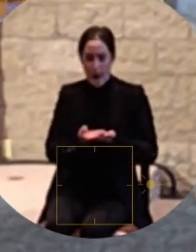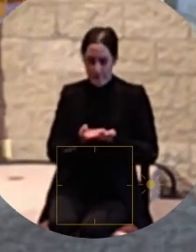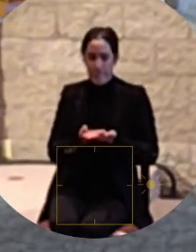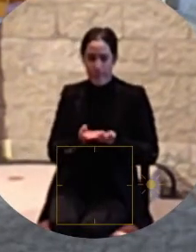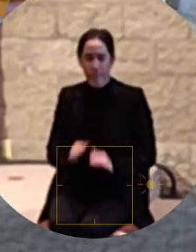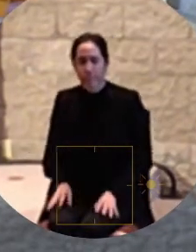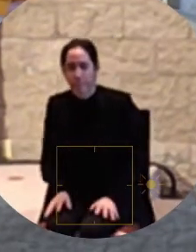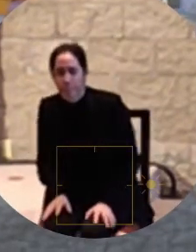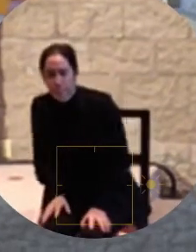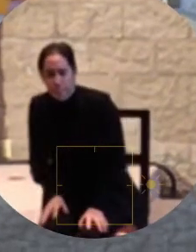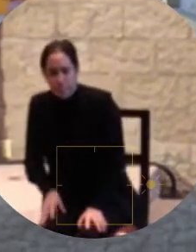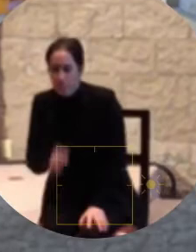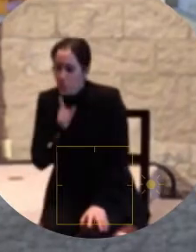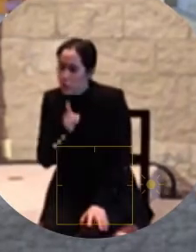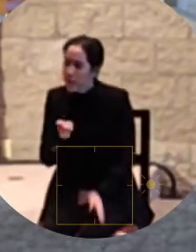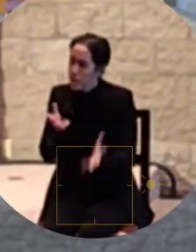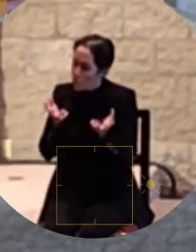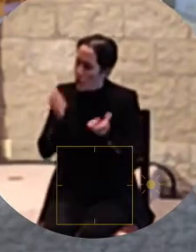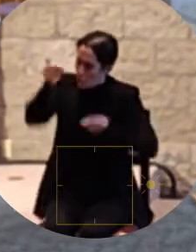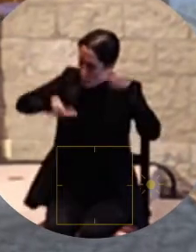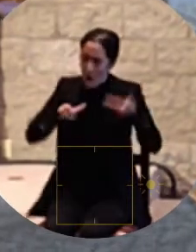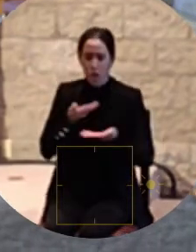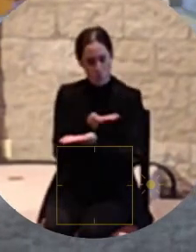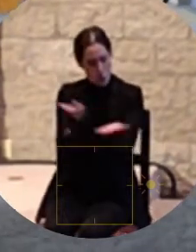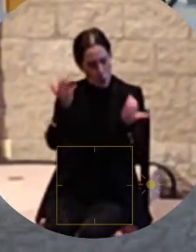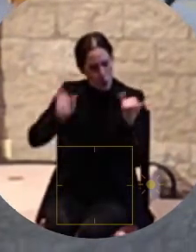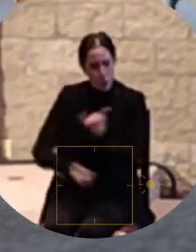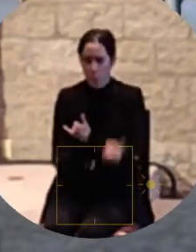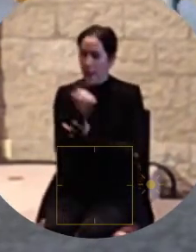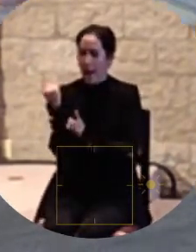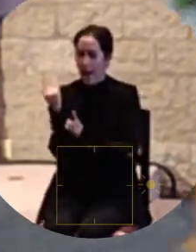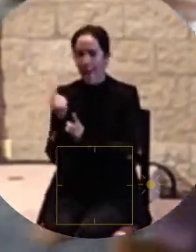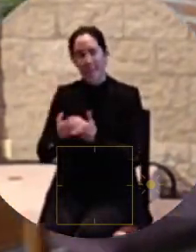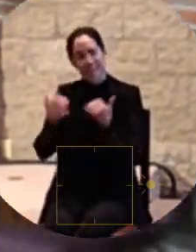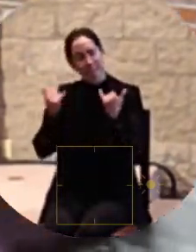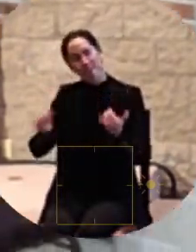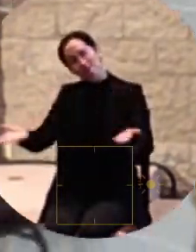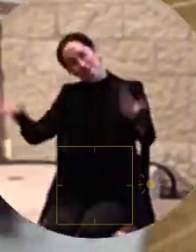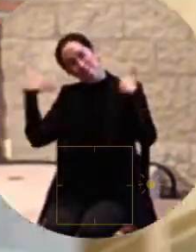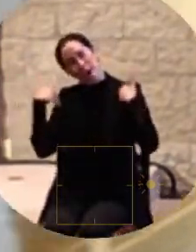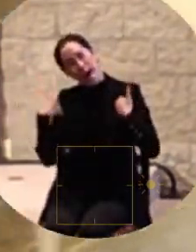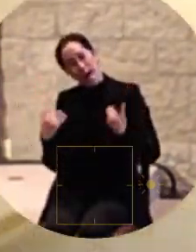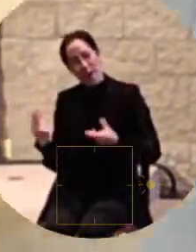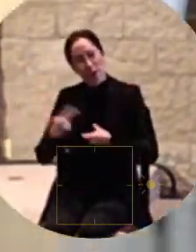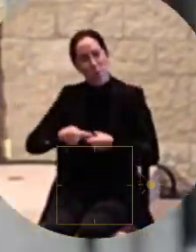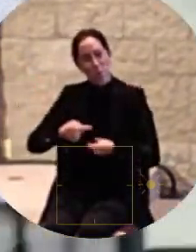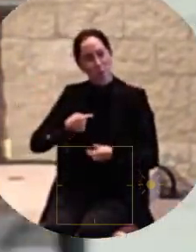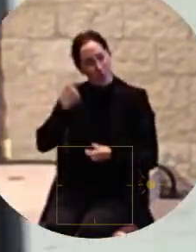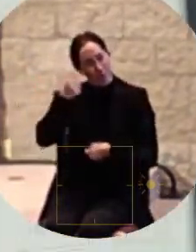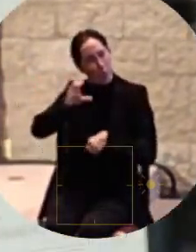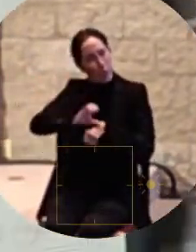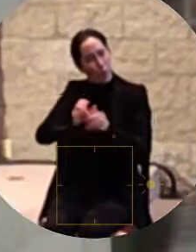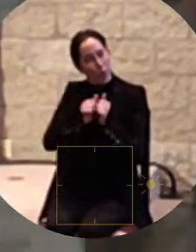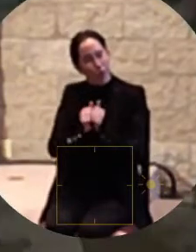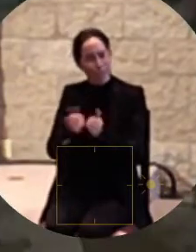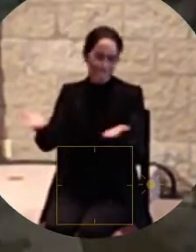But we really want to welcome you today. Let's go to church together. God bless you.